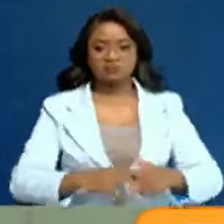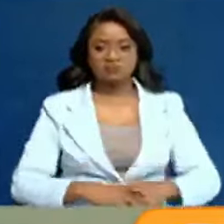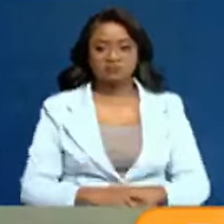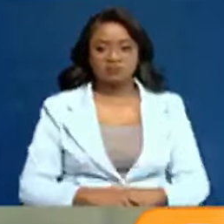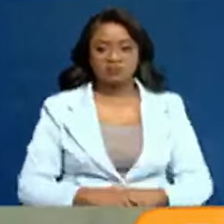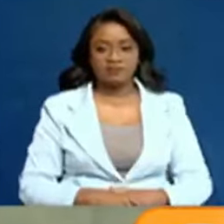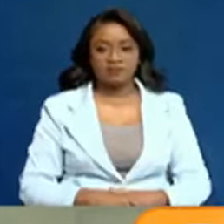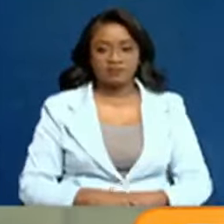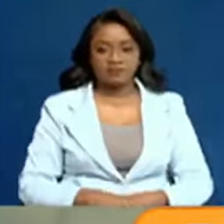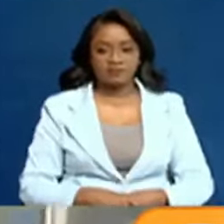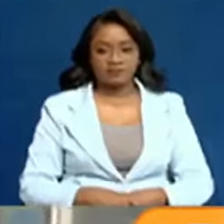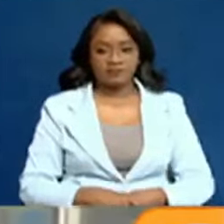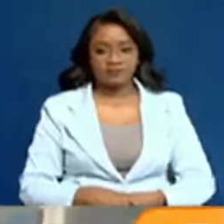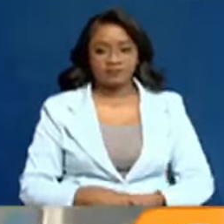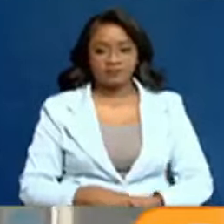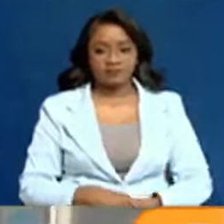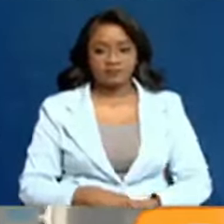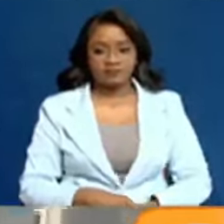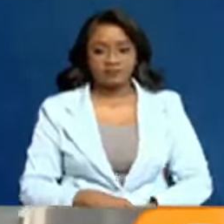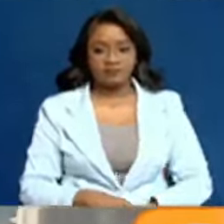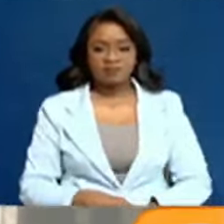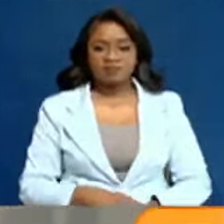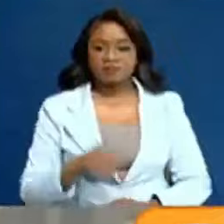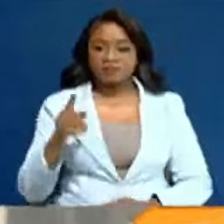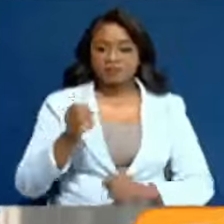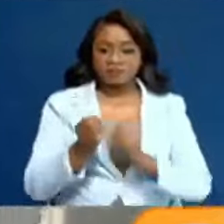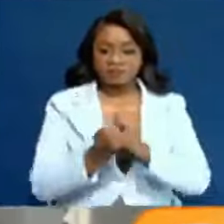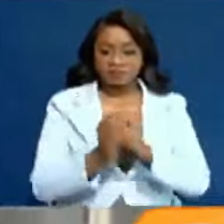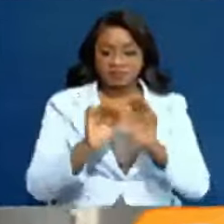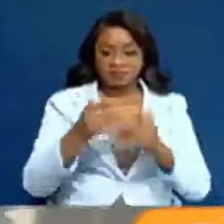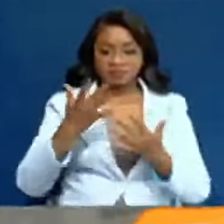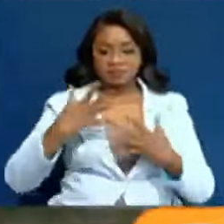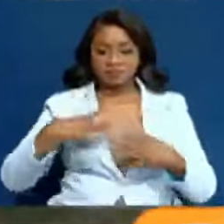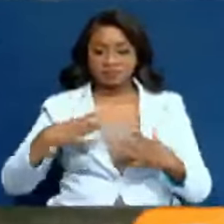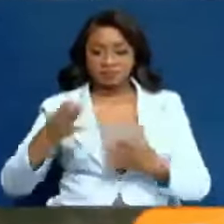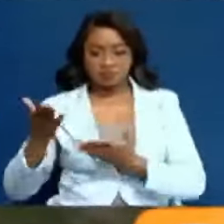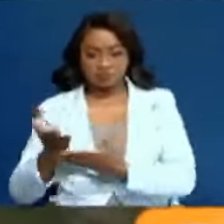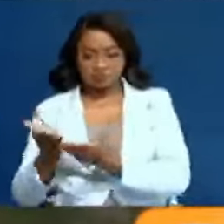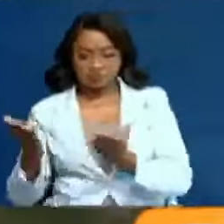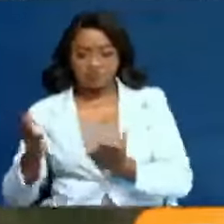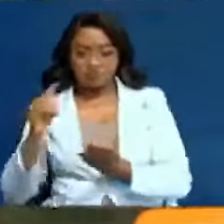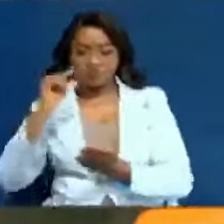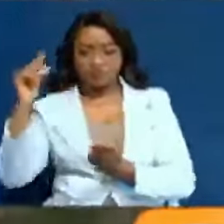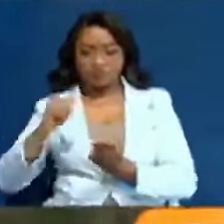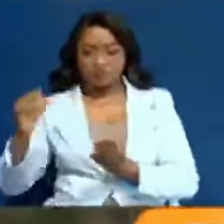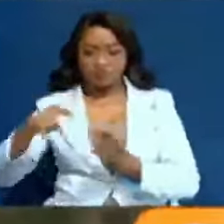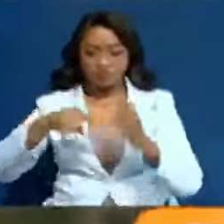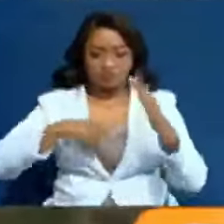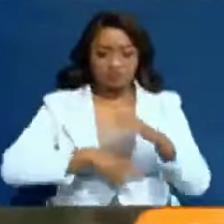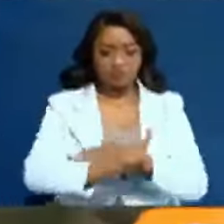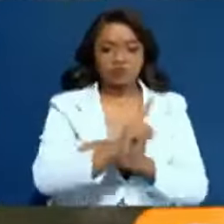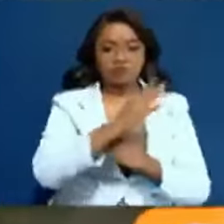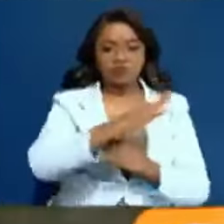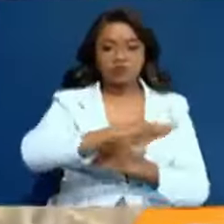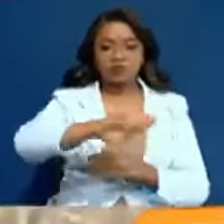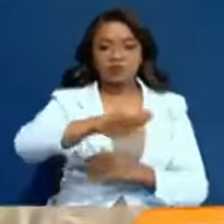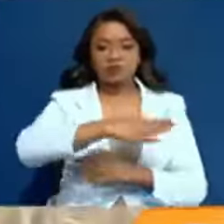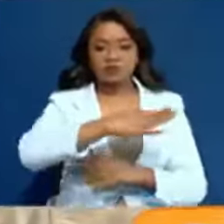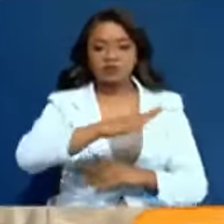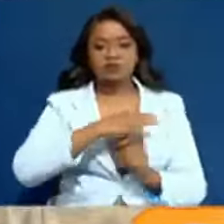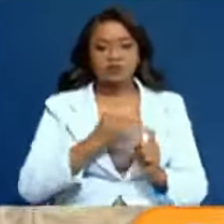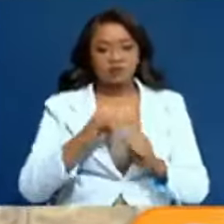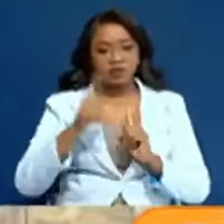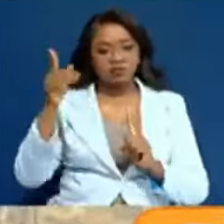pressed to also explain how the invasion of parliament was executed under his watch by demonstrators